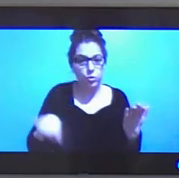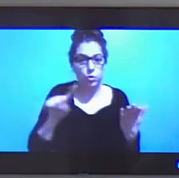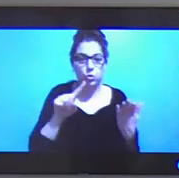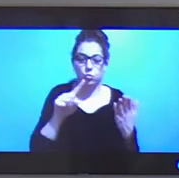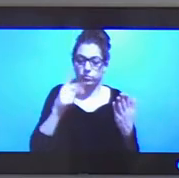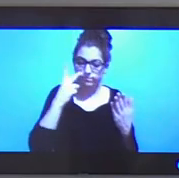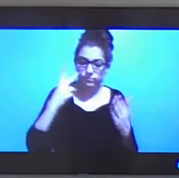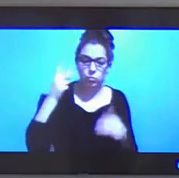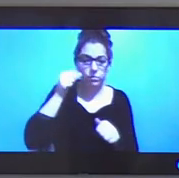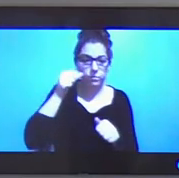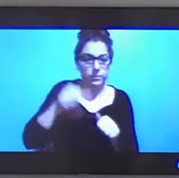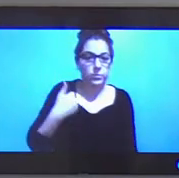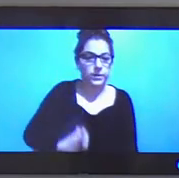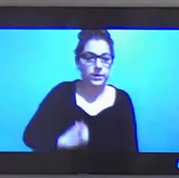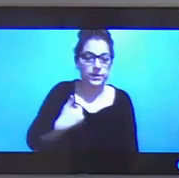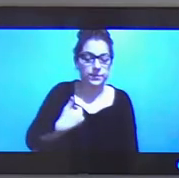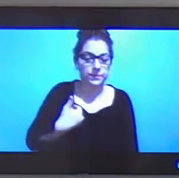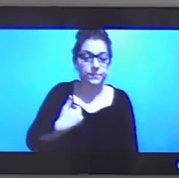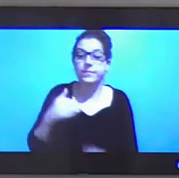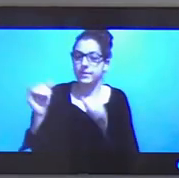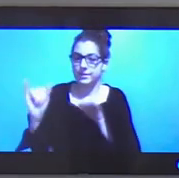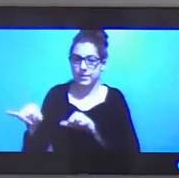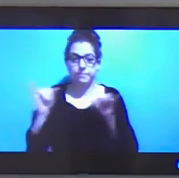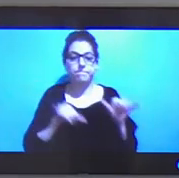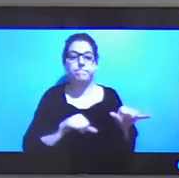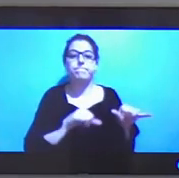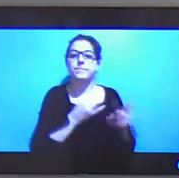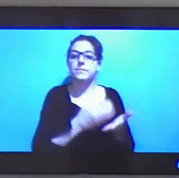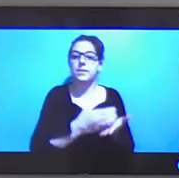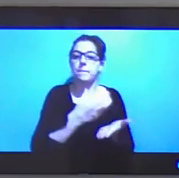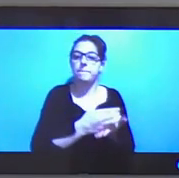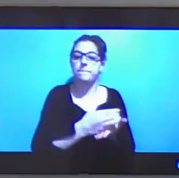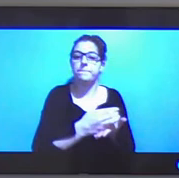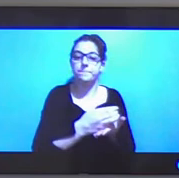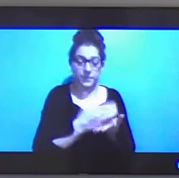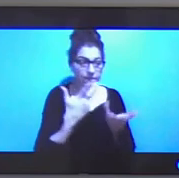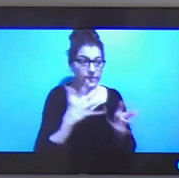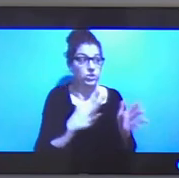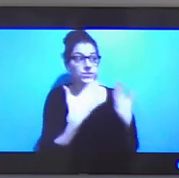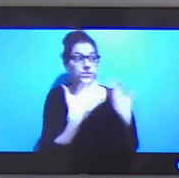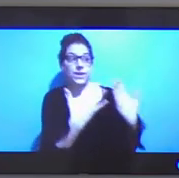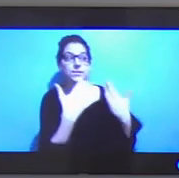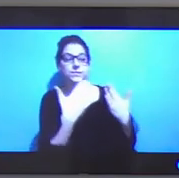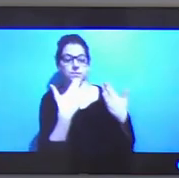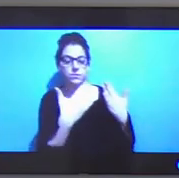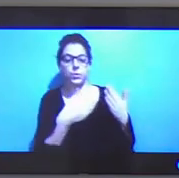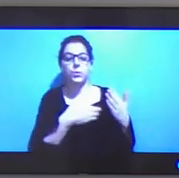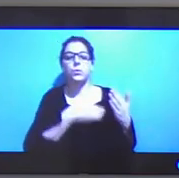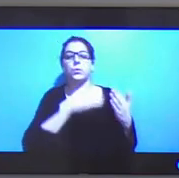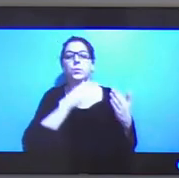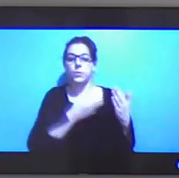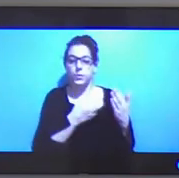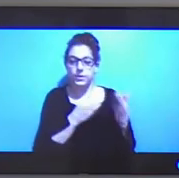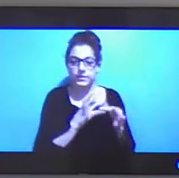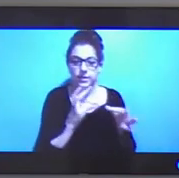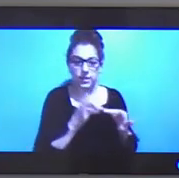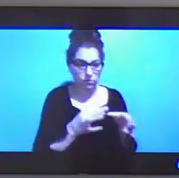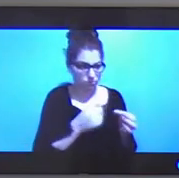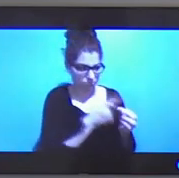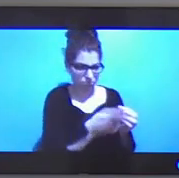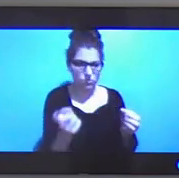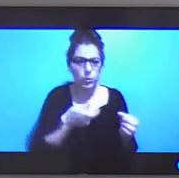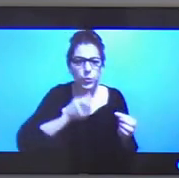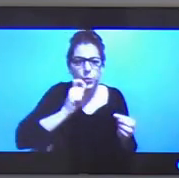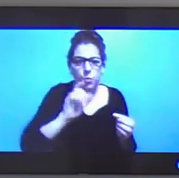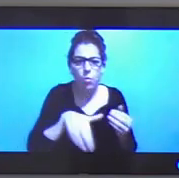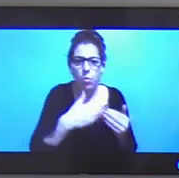me." Same way also, he took the cup after supper, and when he had given thanks, he gave them to drink, saying, "Drink of it, all of you. This cup is the New